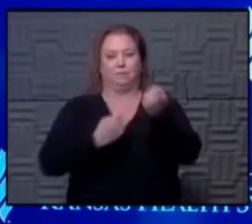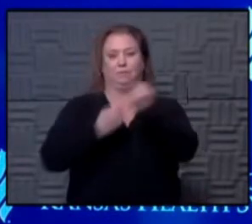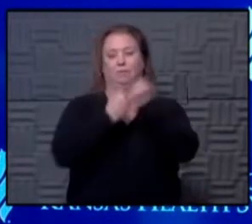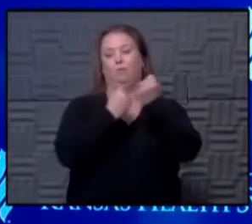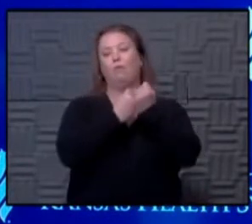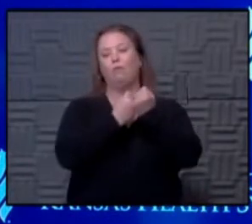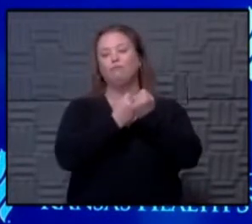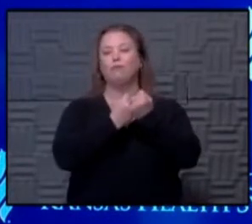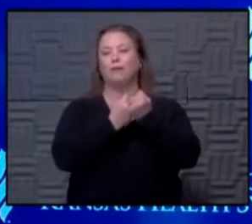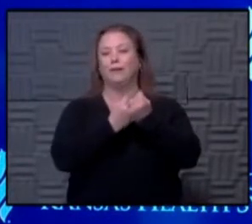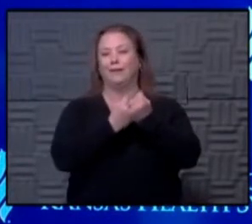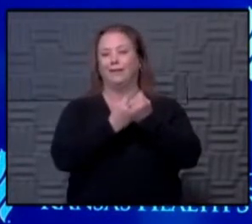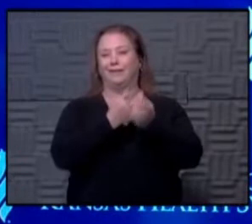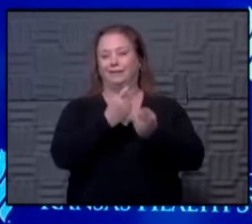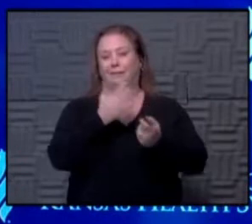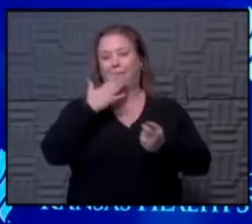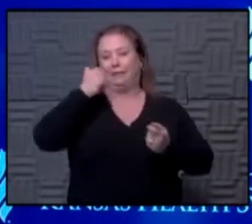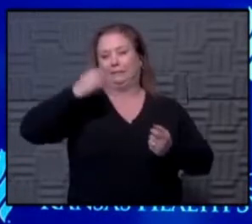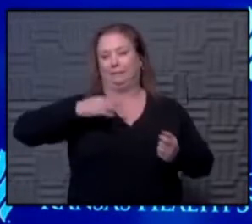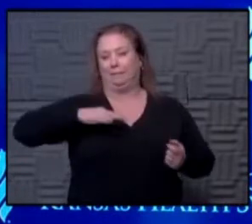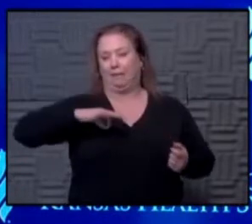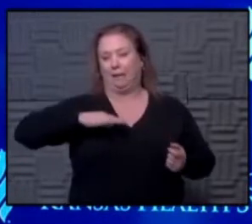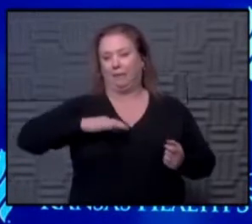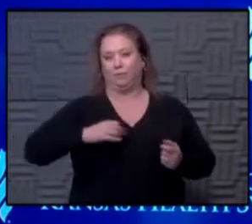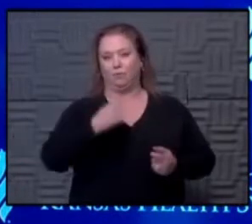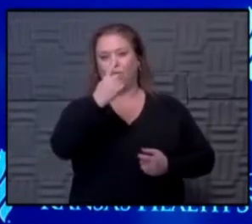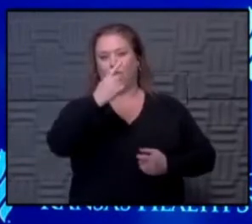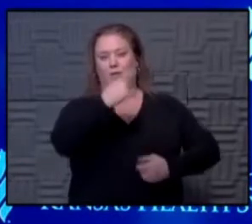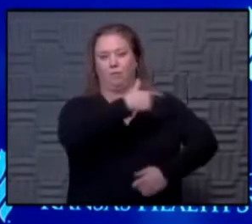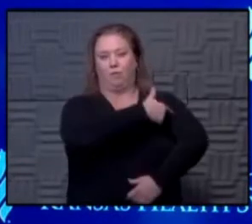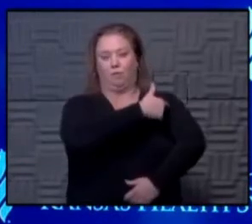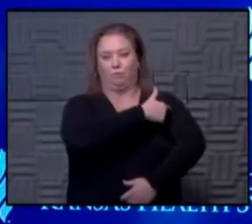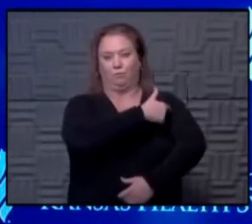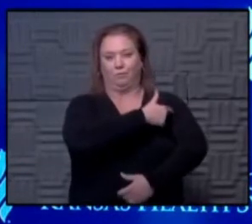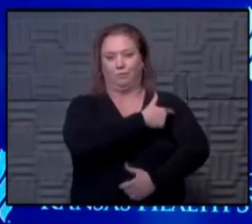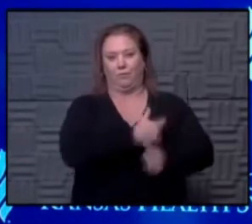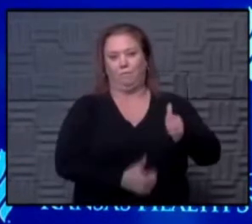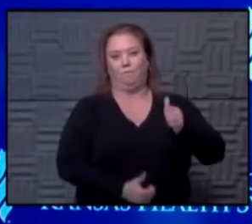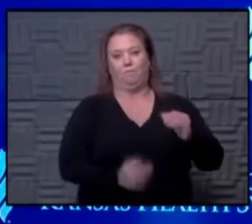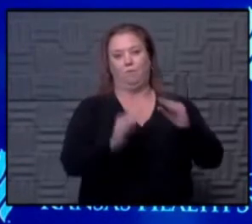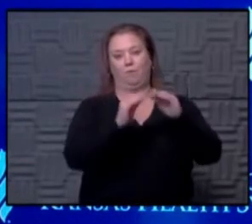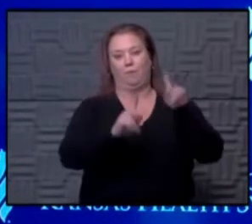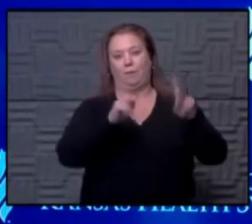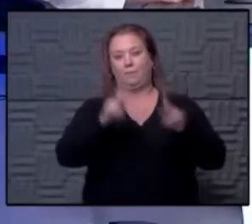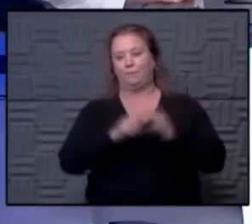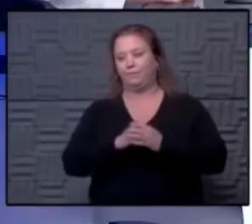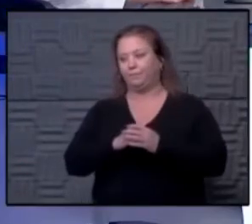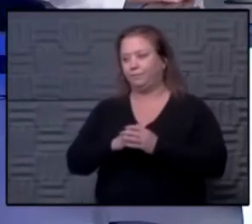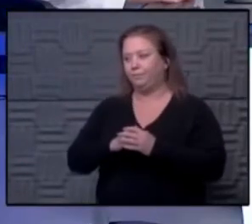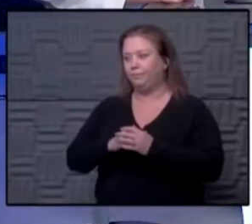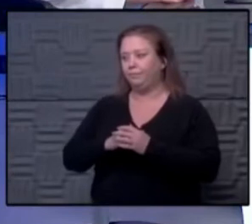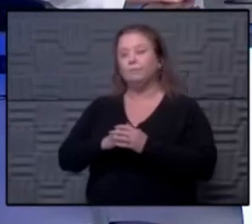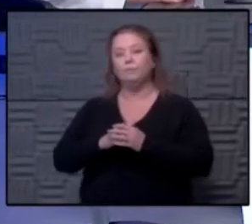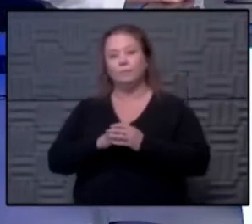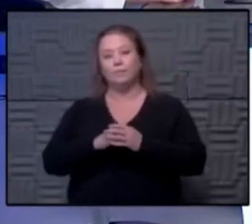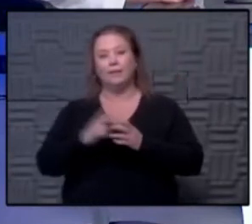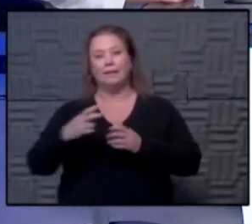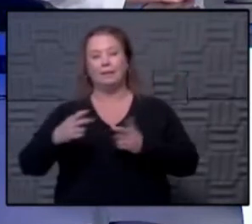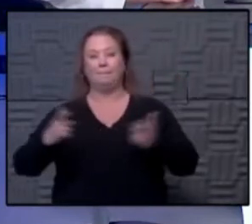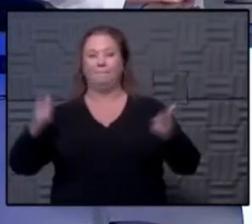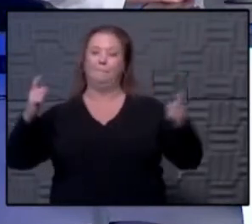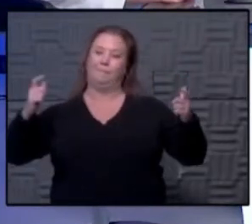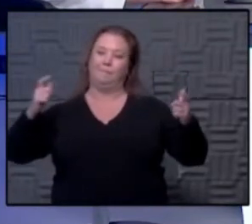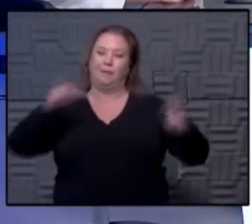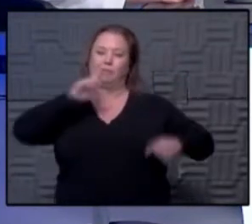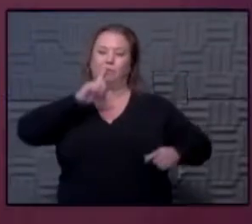that it is right or beneficial to do a single dose is the bottom line answer. I think to highlight the two biggest key